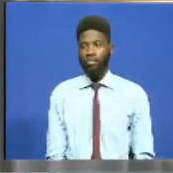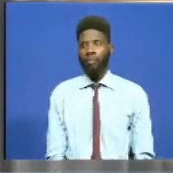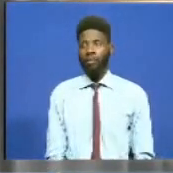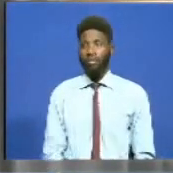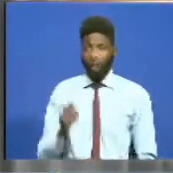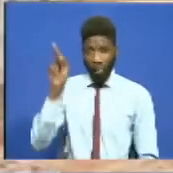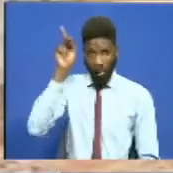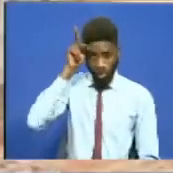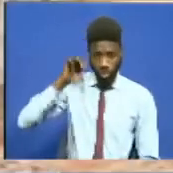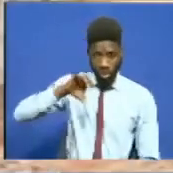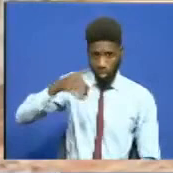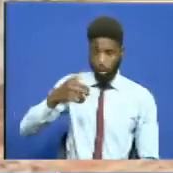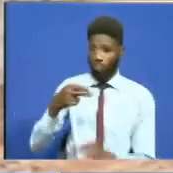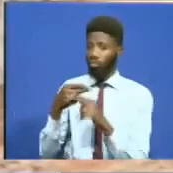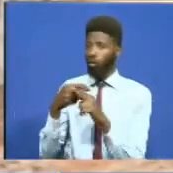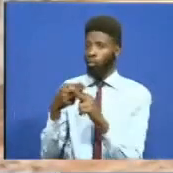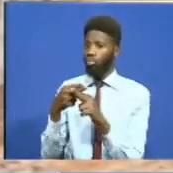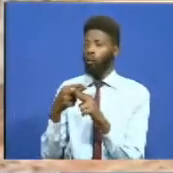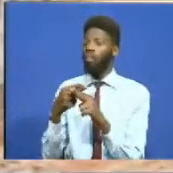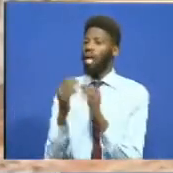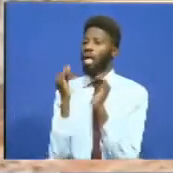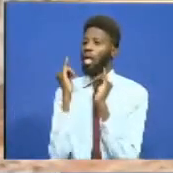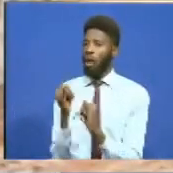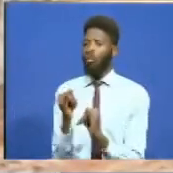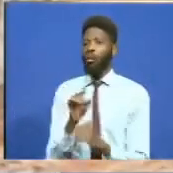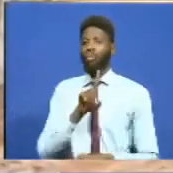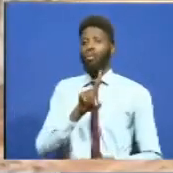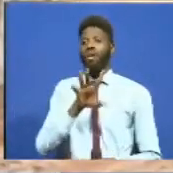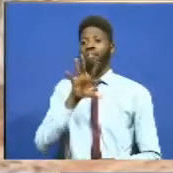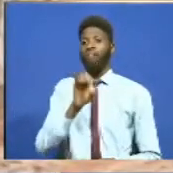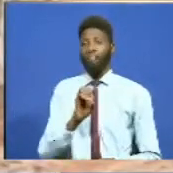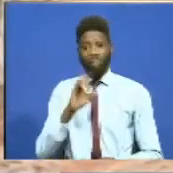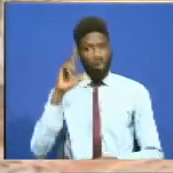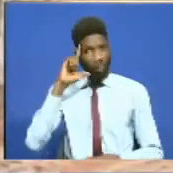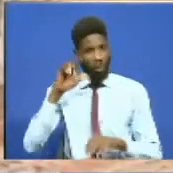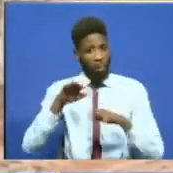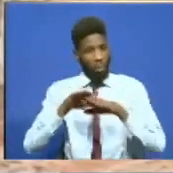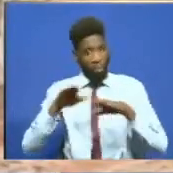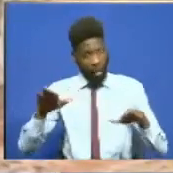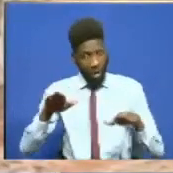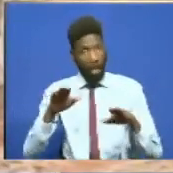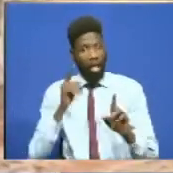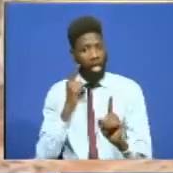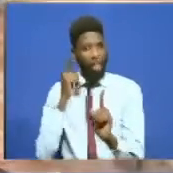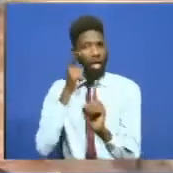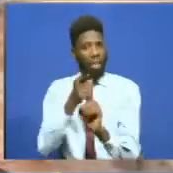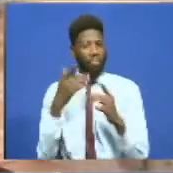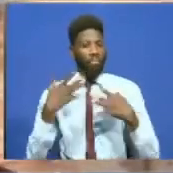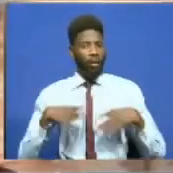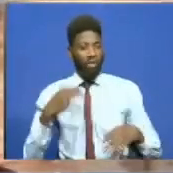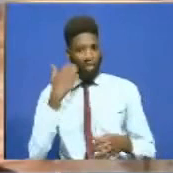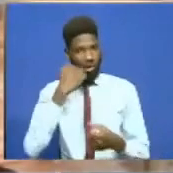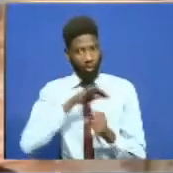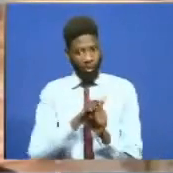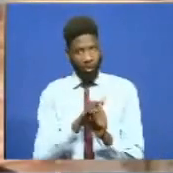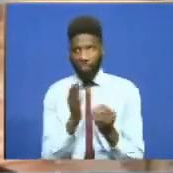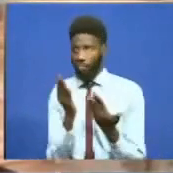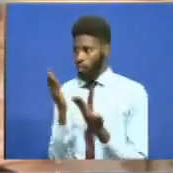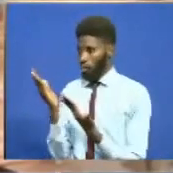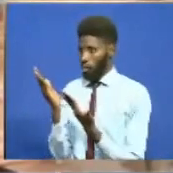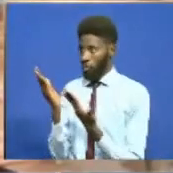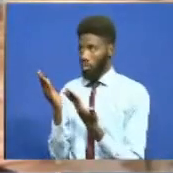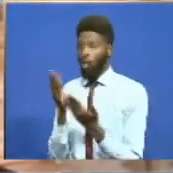Kiambu County will soon have a new 150 hospital dedicated for COVID-19 patients. The hospital will